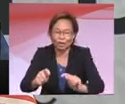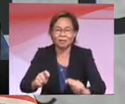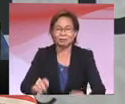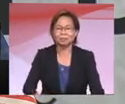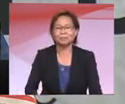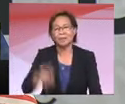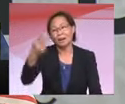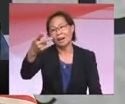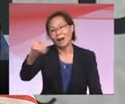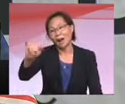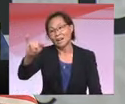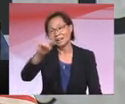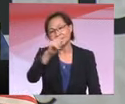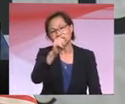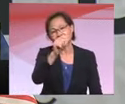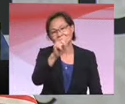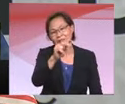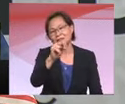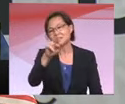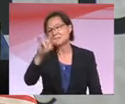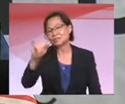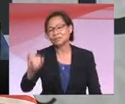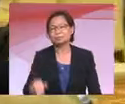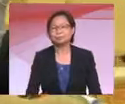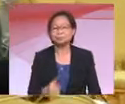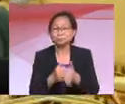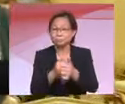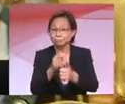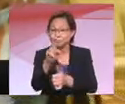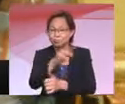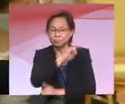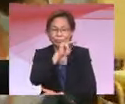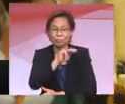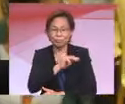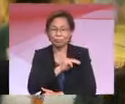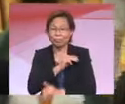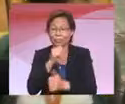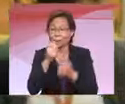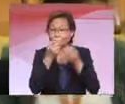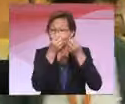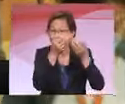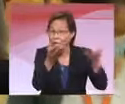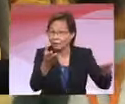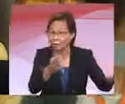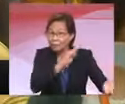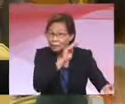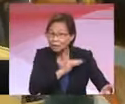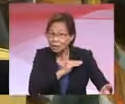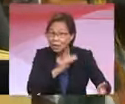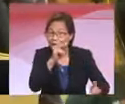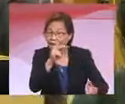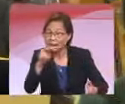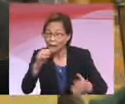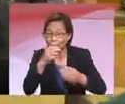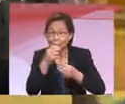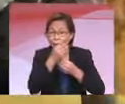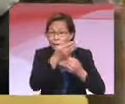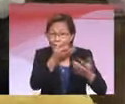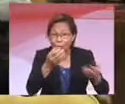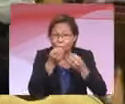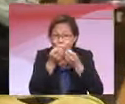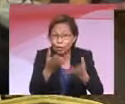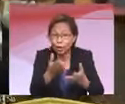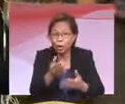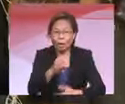Hi, Tan Sri. Yeah. Just a follow-up. Tan Sri, you mentioned that the ministry was not informed about the minister breaking home quarantine